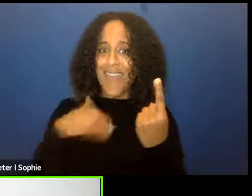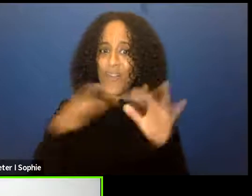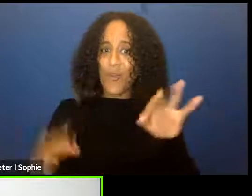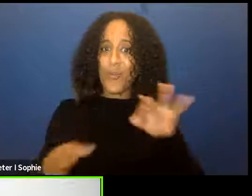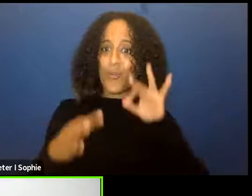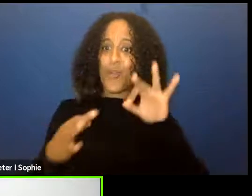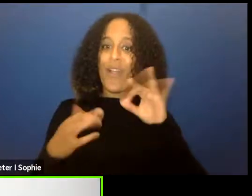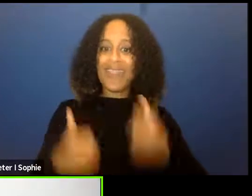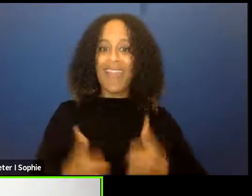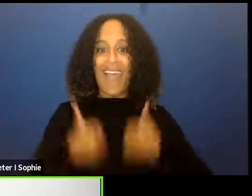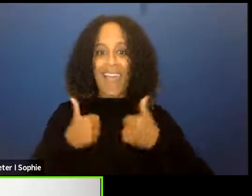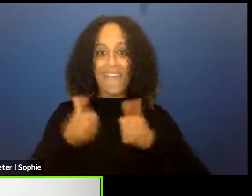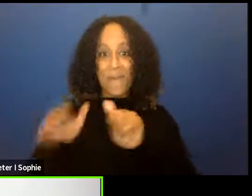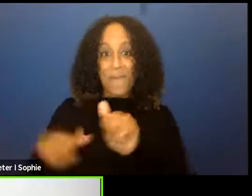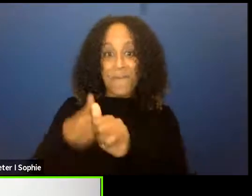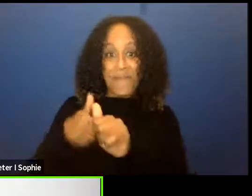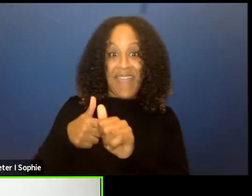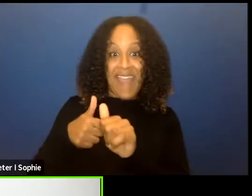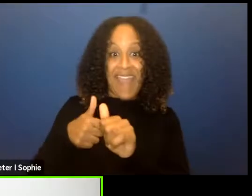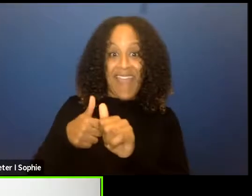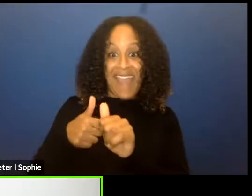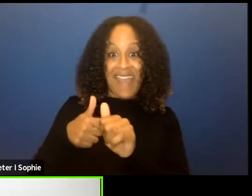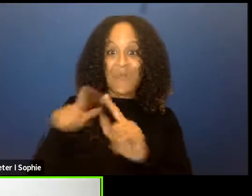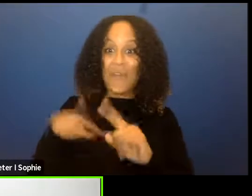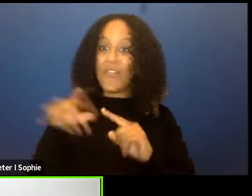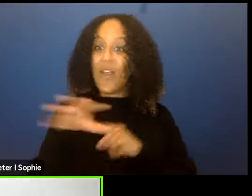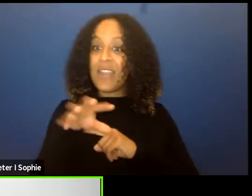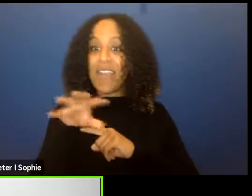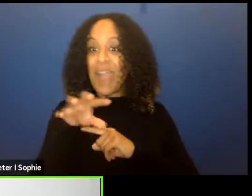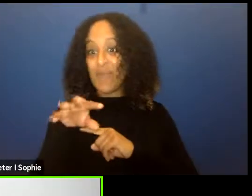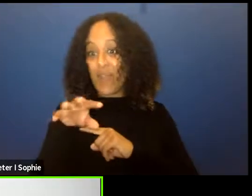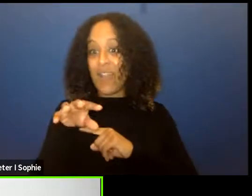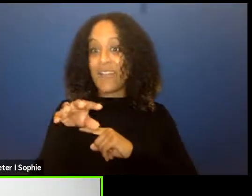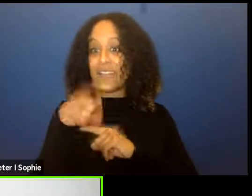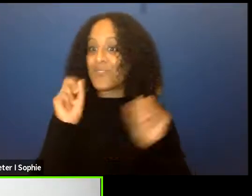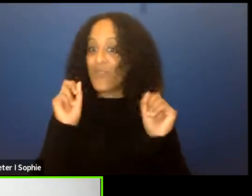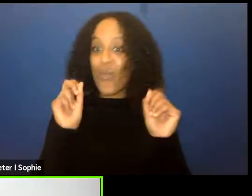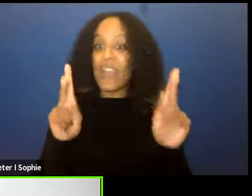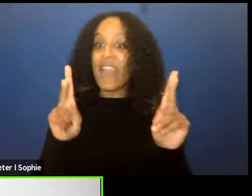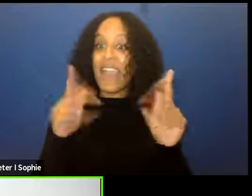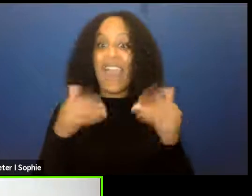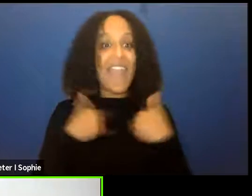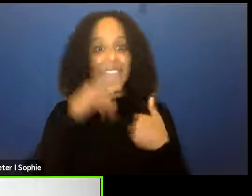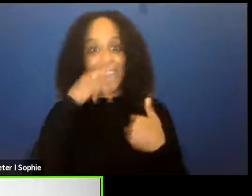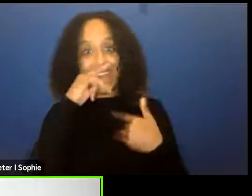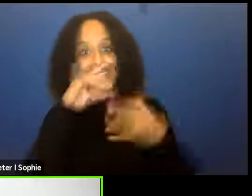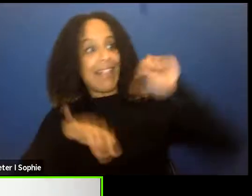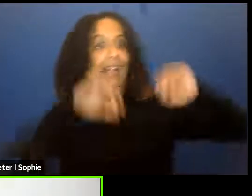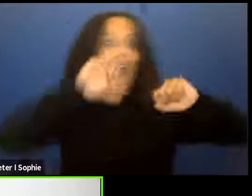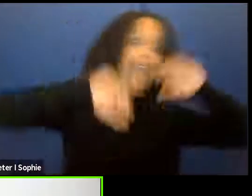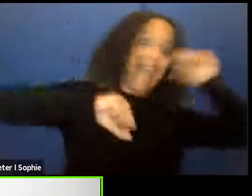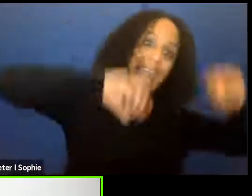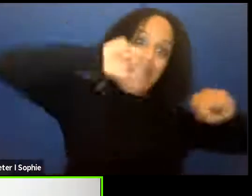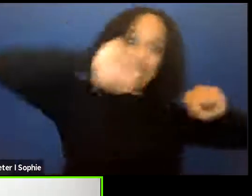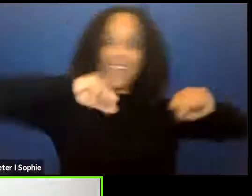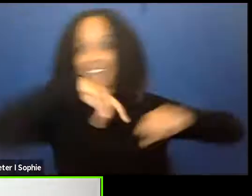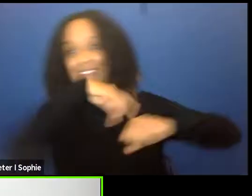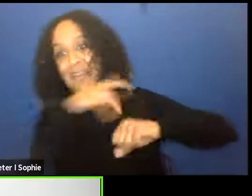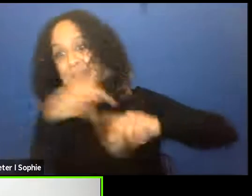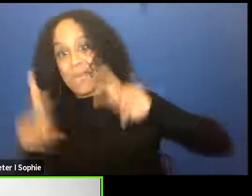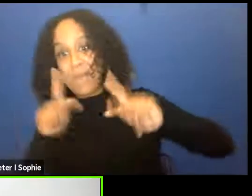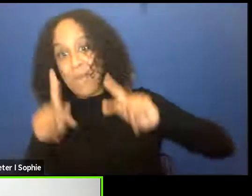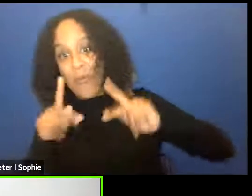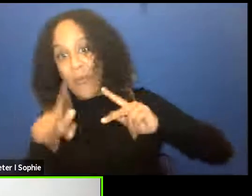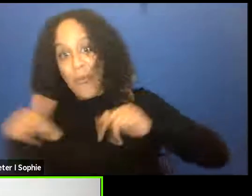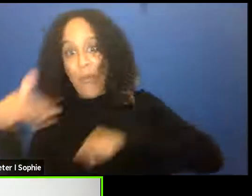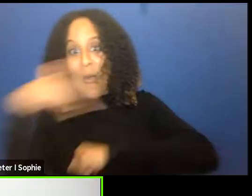life behind their head when they're on camera, right? That exactly. It's okay to have kids climbing on you. It's okay to have people walking